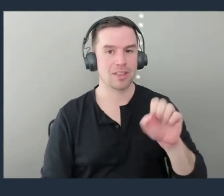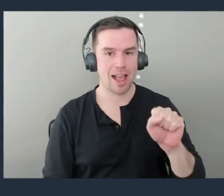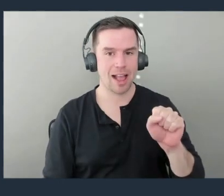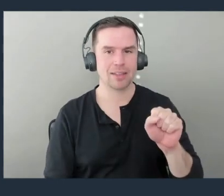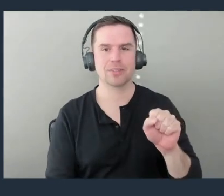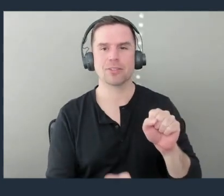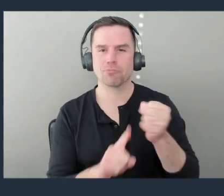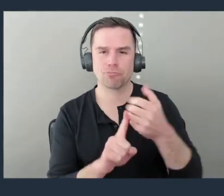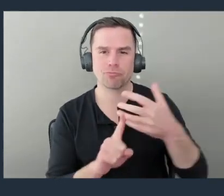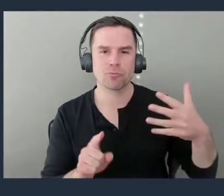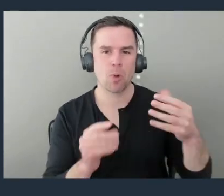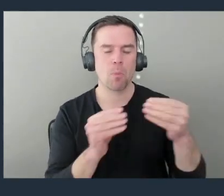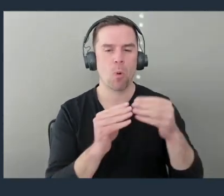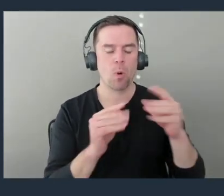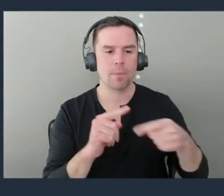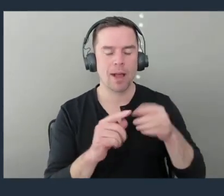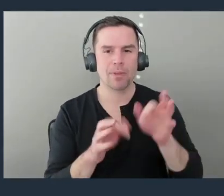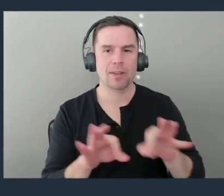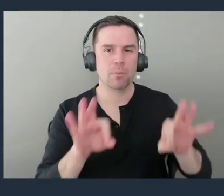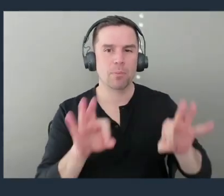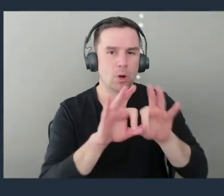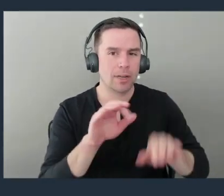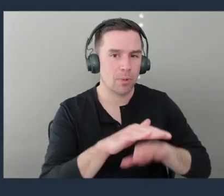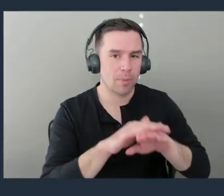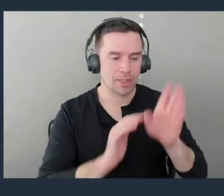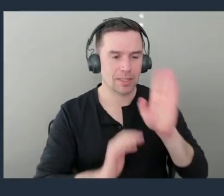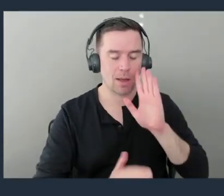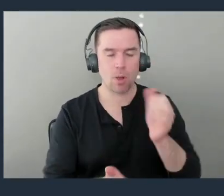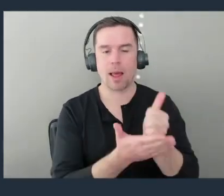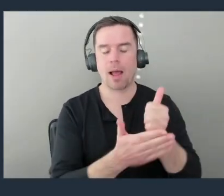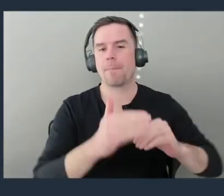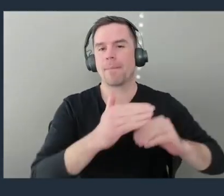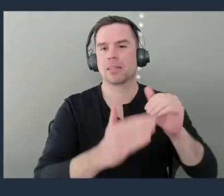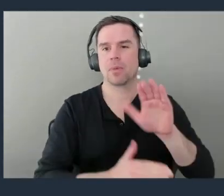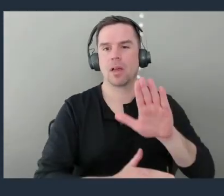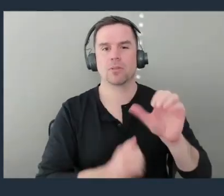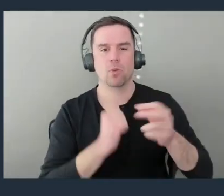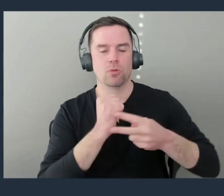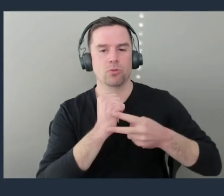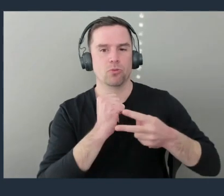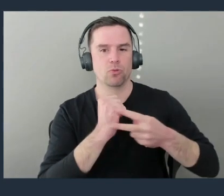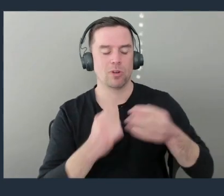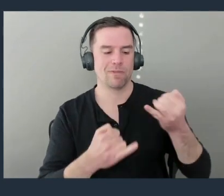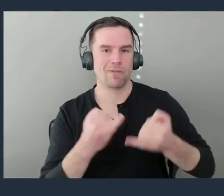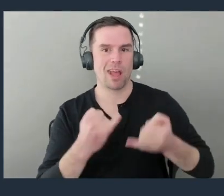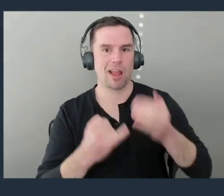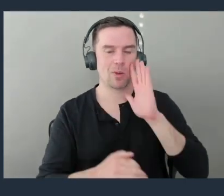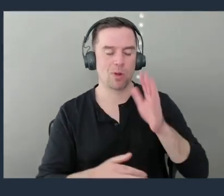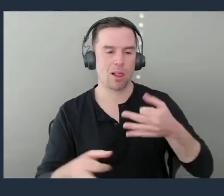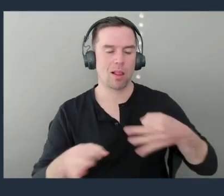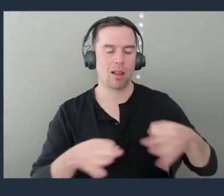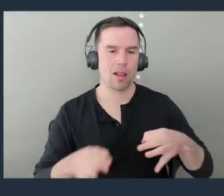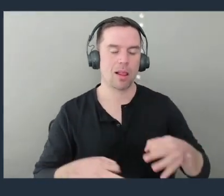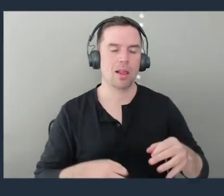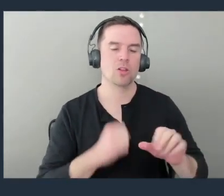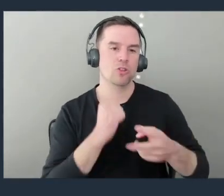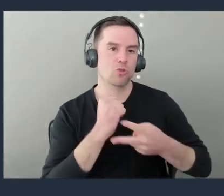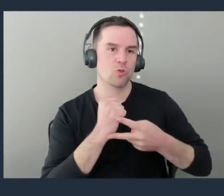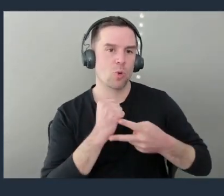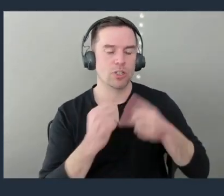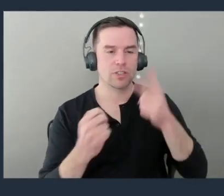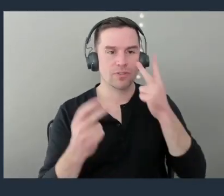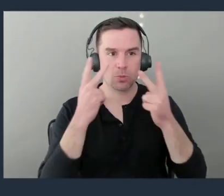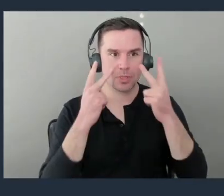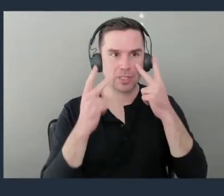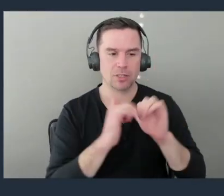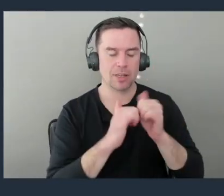visibility into your storage. Finally, we will conclude by walking through how Storage Lens visualizations can be used to answer some